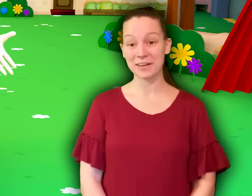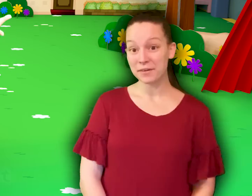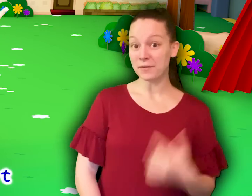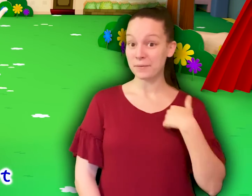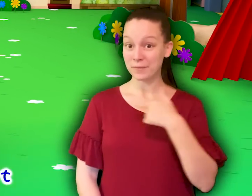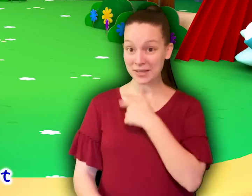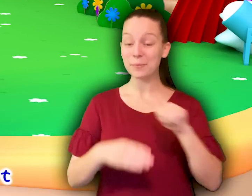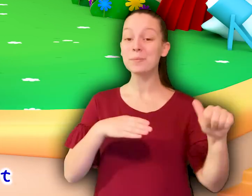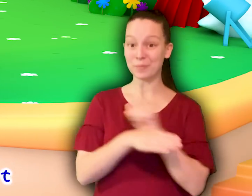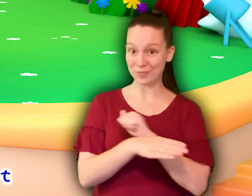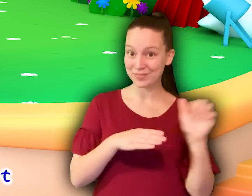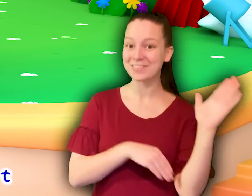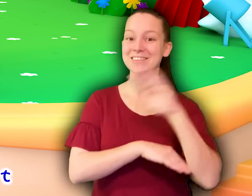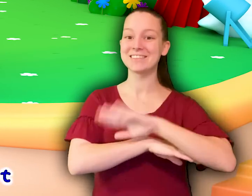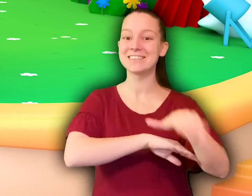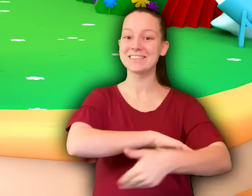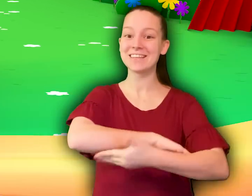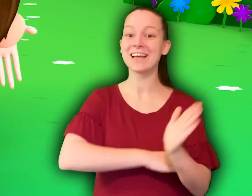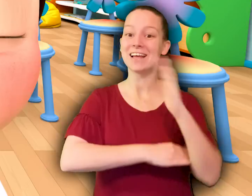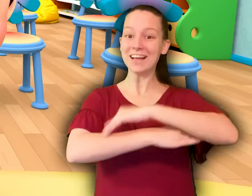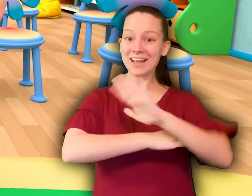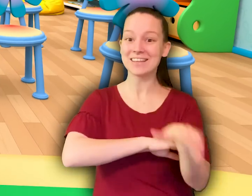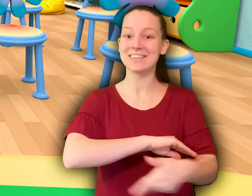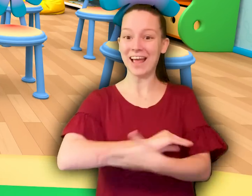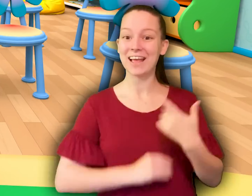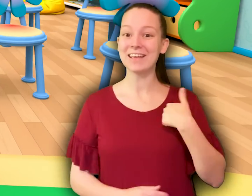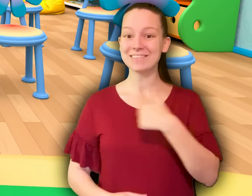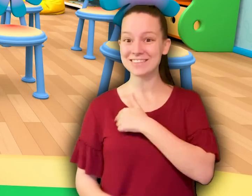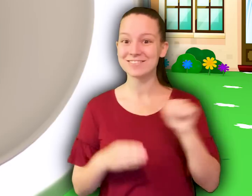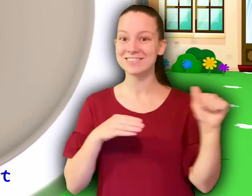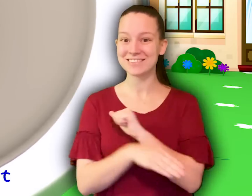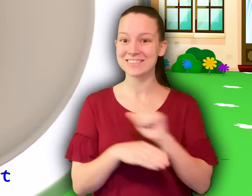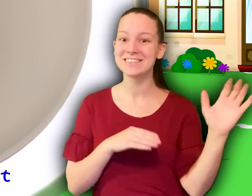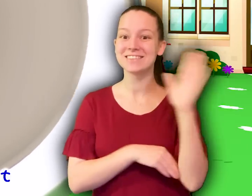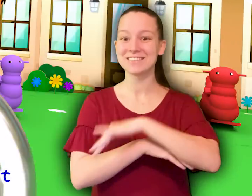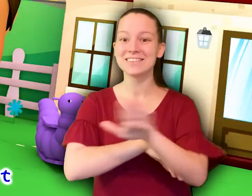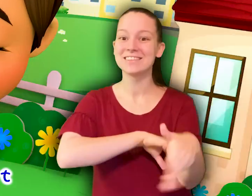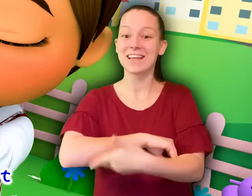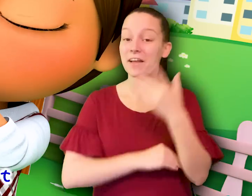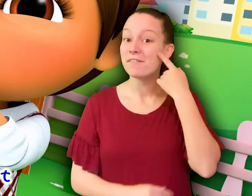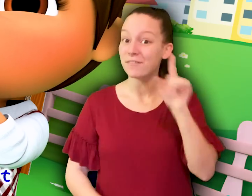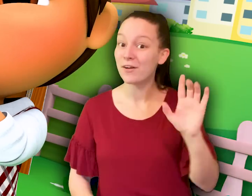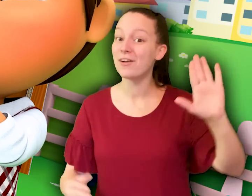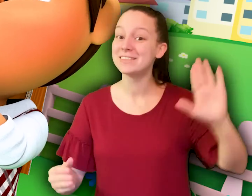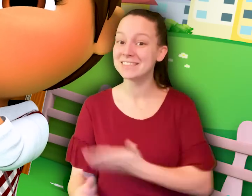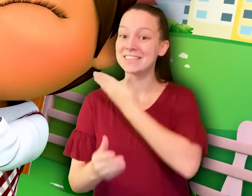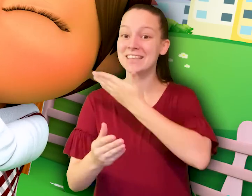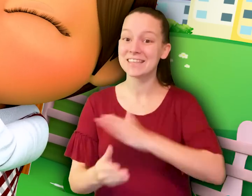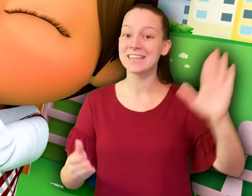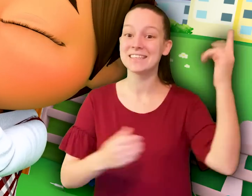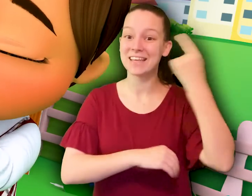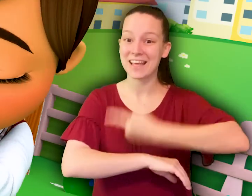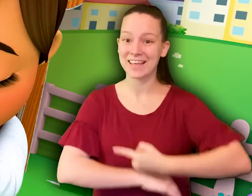day we will practice day and night day and night day and night we will practice Day and Night